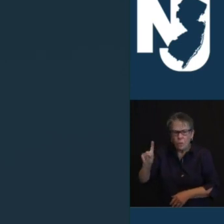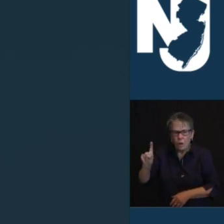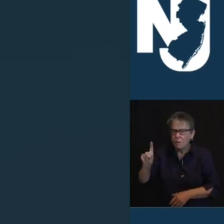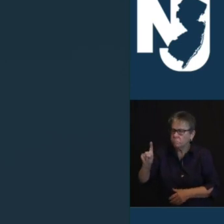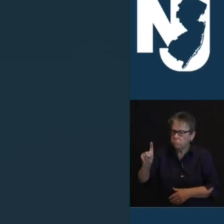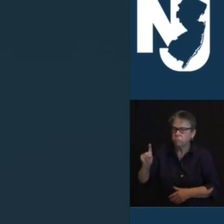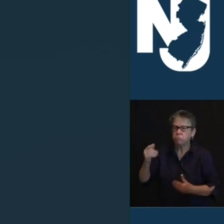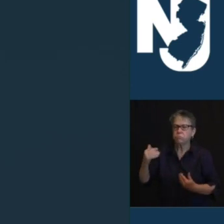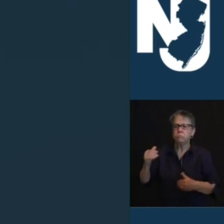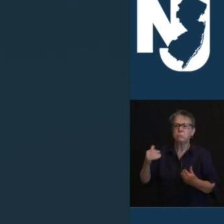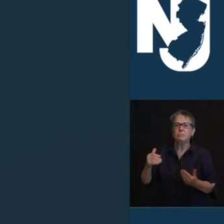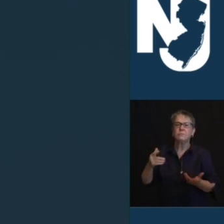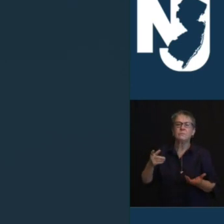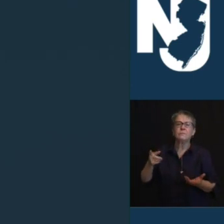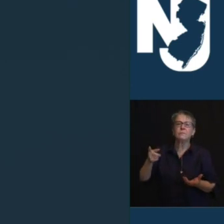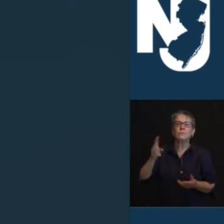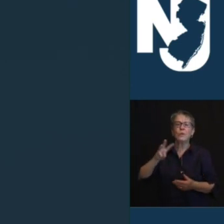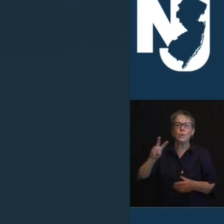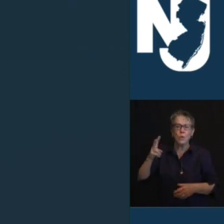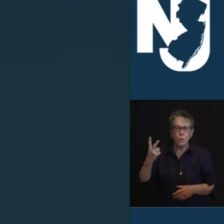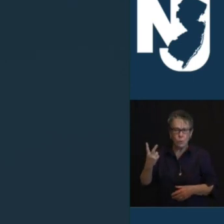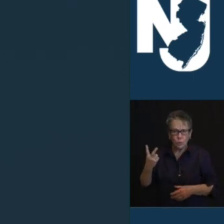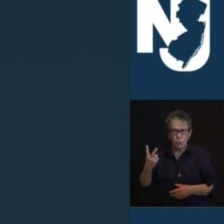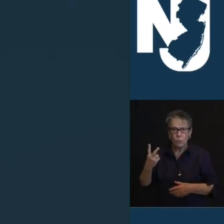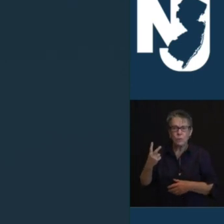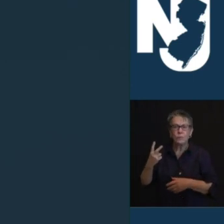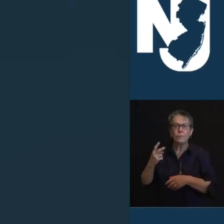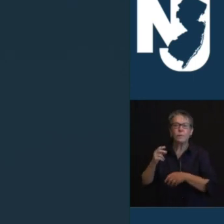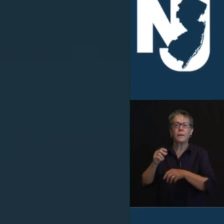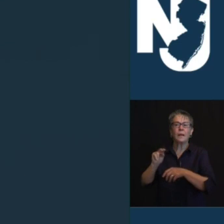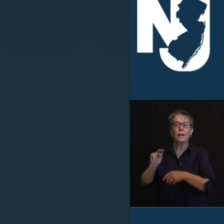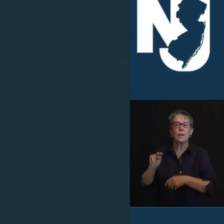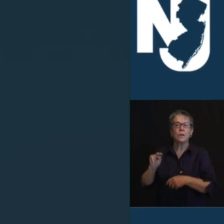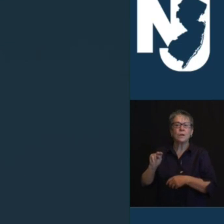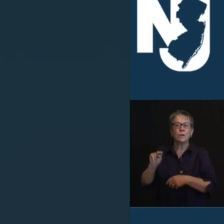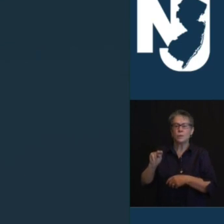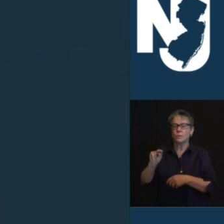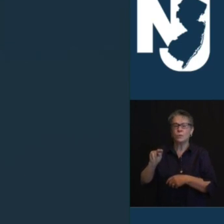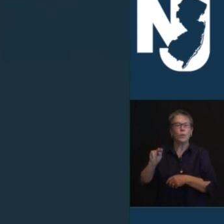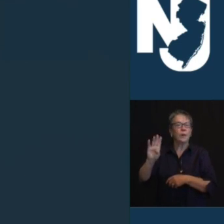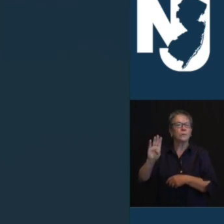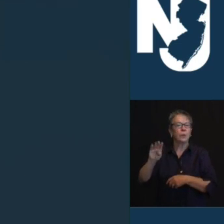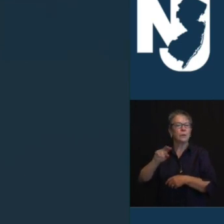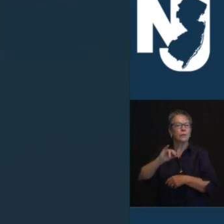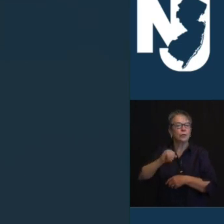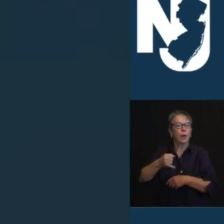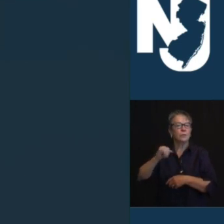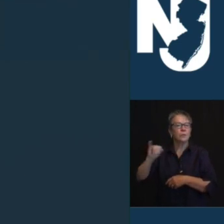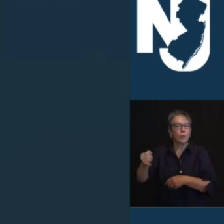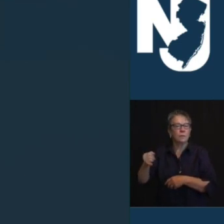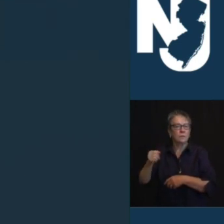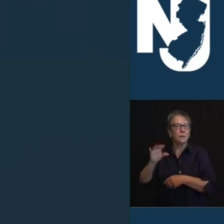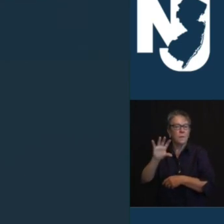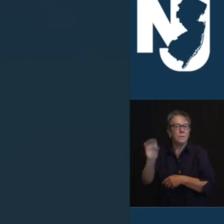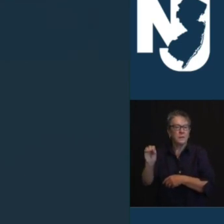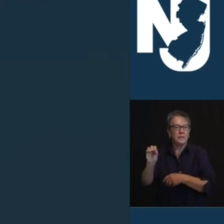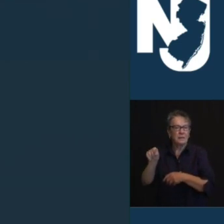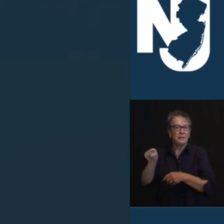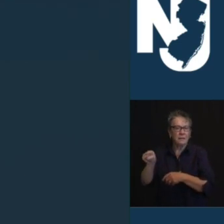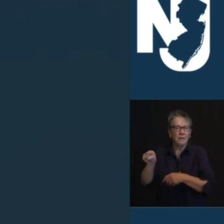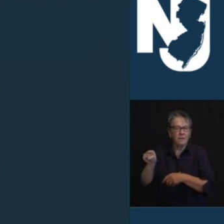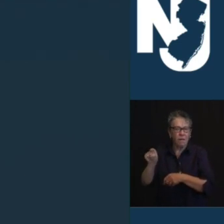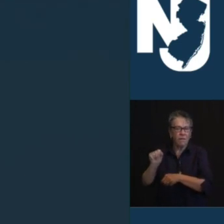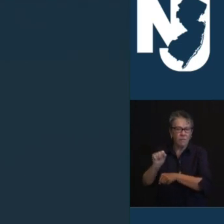During World War II, Julie worked in New Brunswick at Johnson & Johnson and later would work for many years at Phelps Dodge Manufacturing